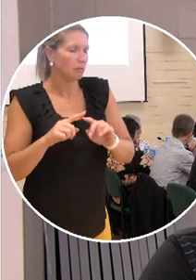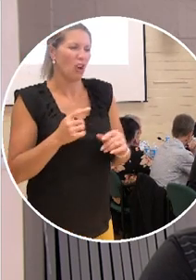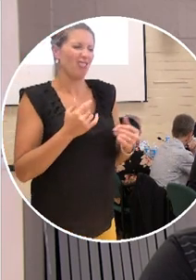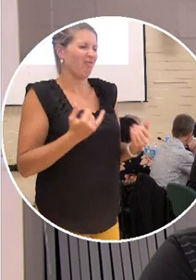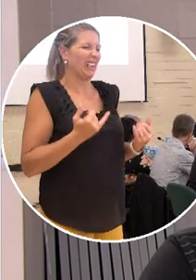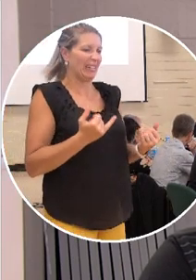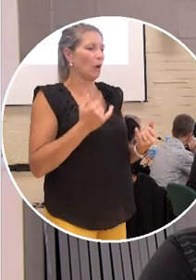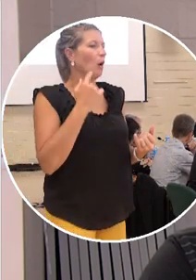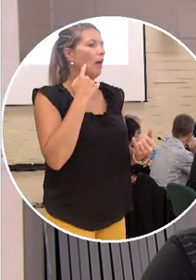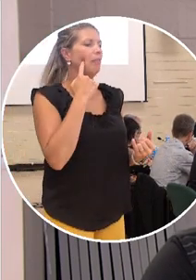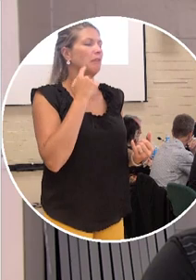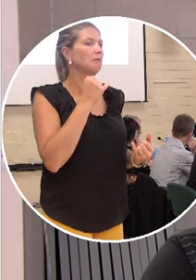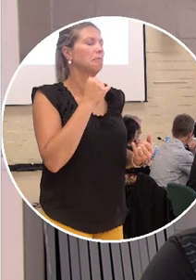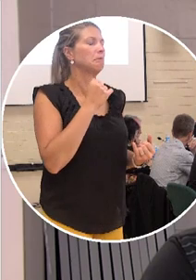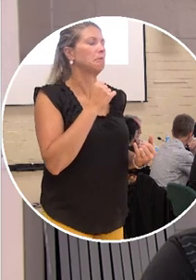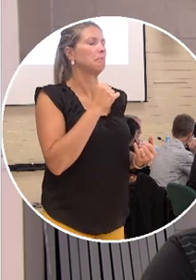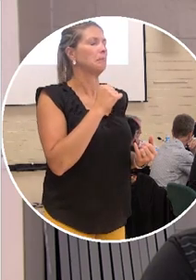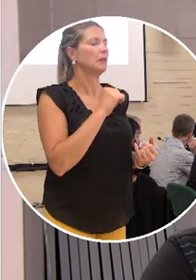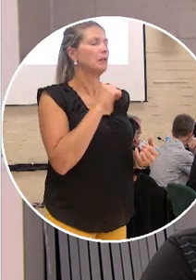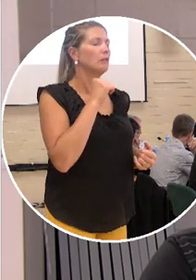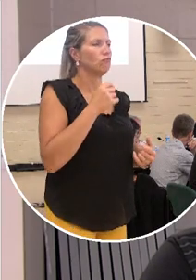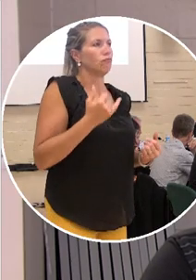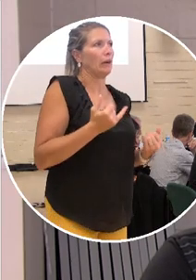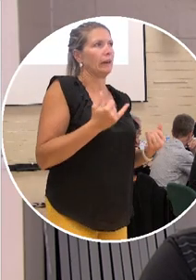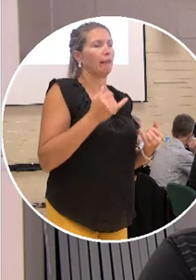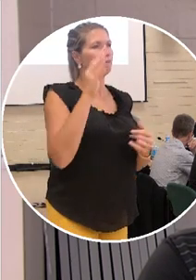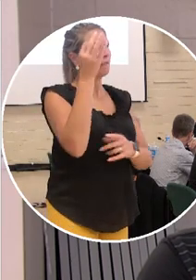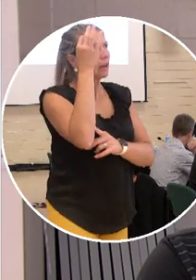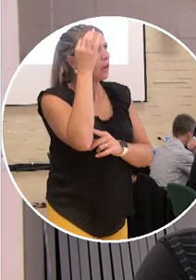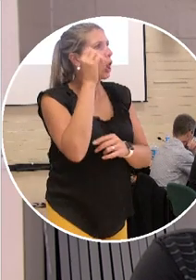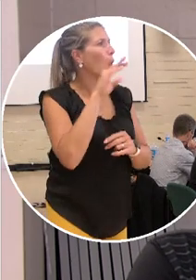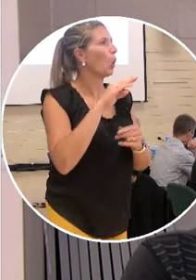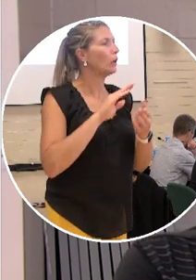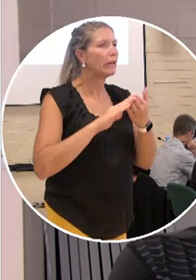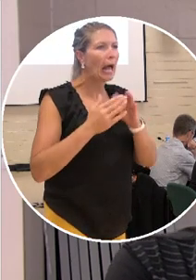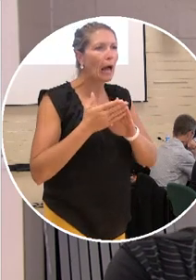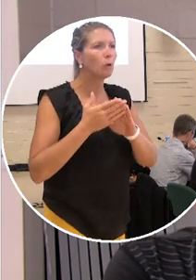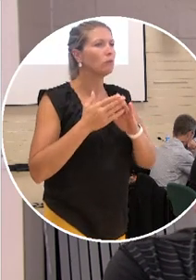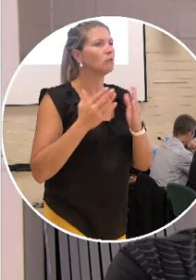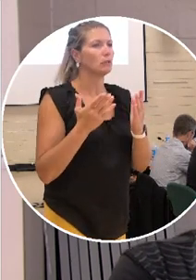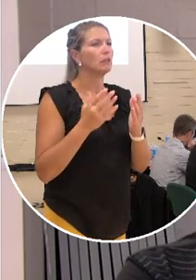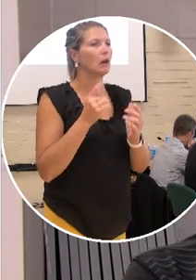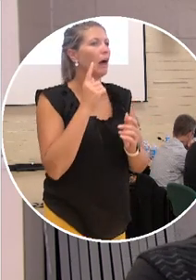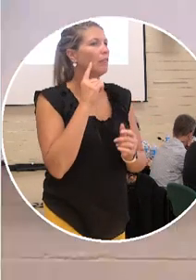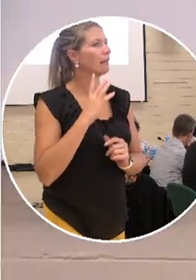goes on in the province or on the federal level or municipal for that matter.